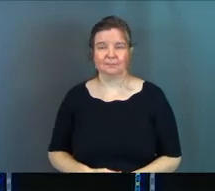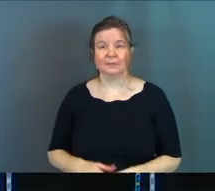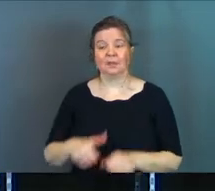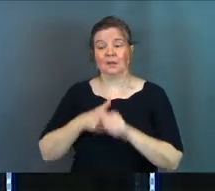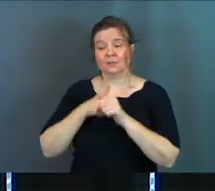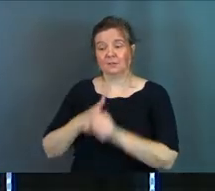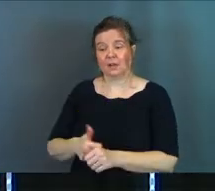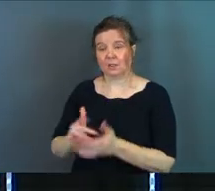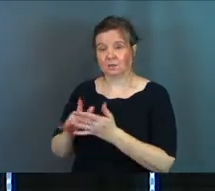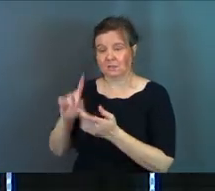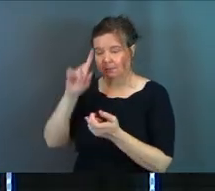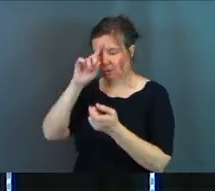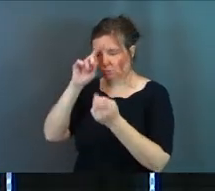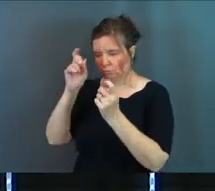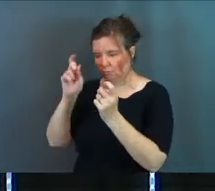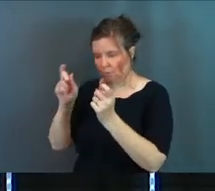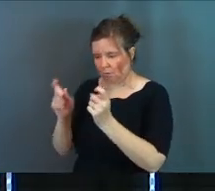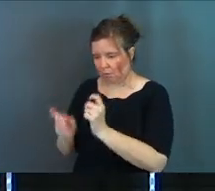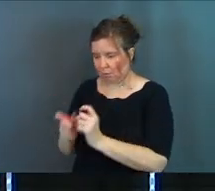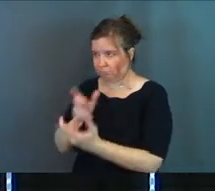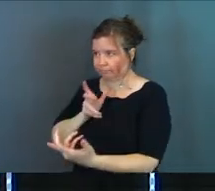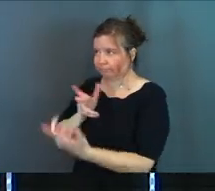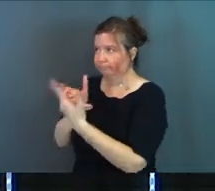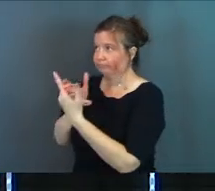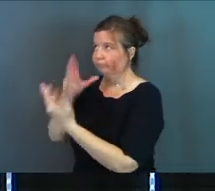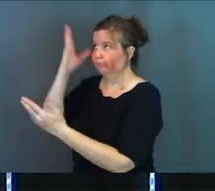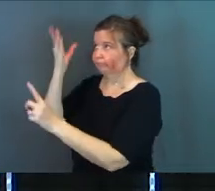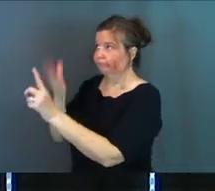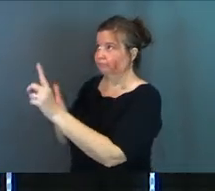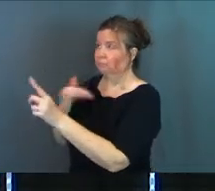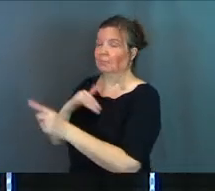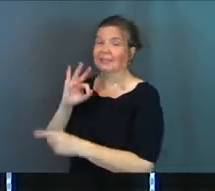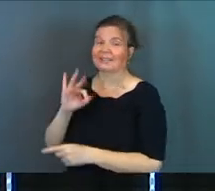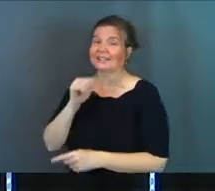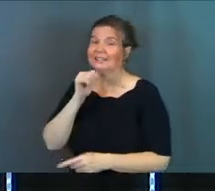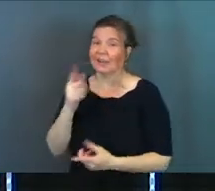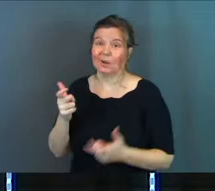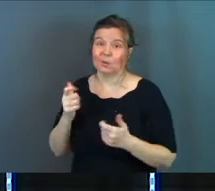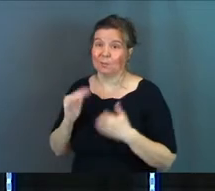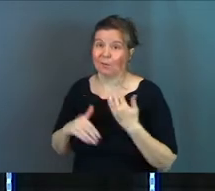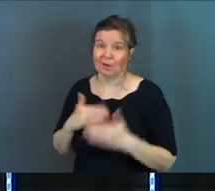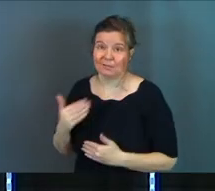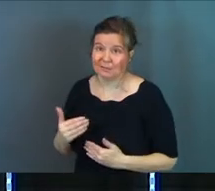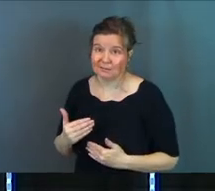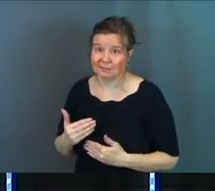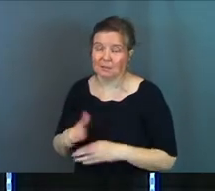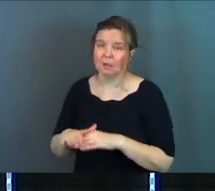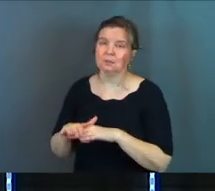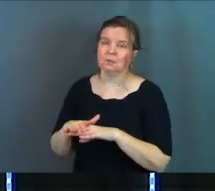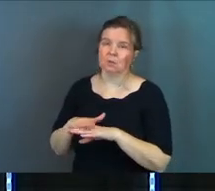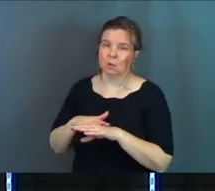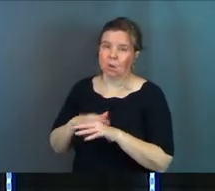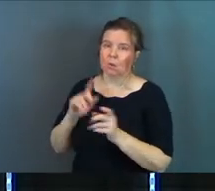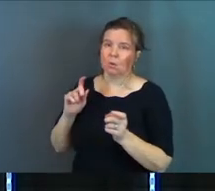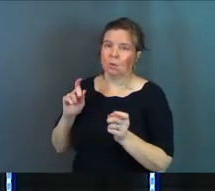Following Jesus and being transformed by him into his image is it's not a quick process. It's